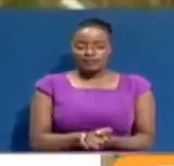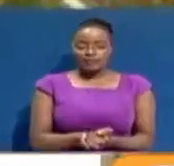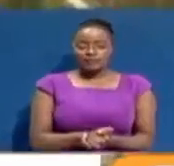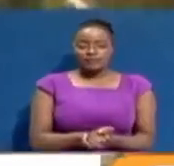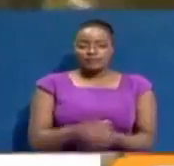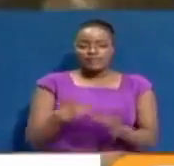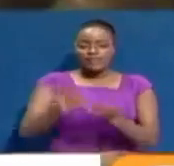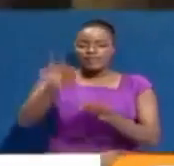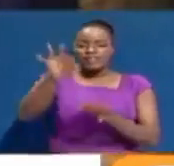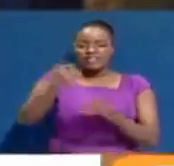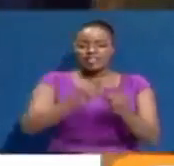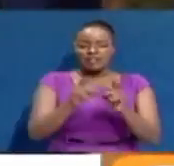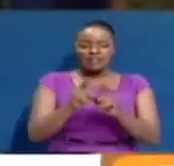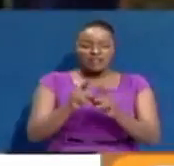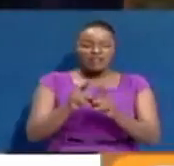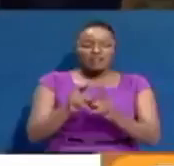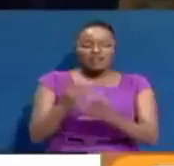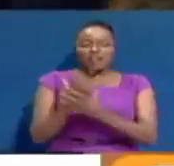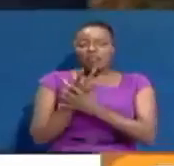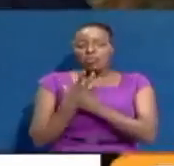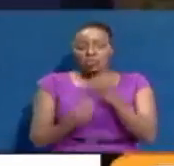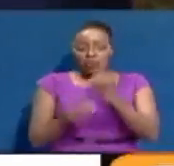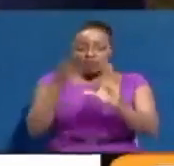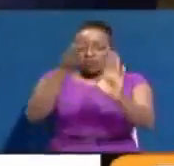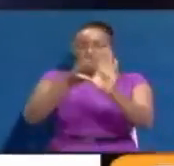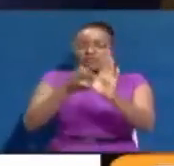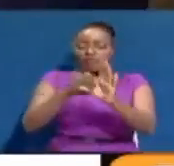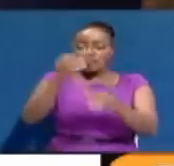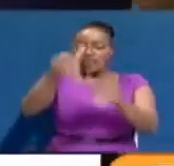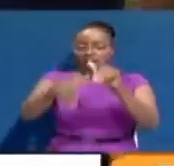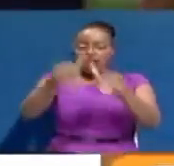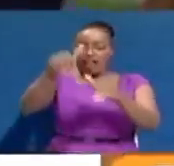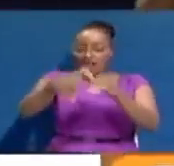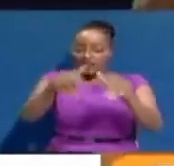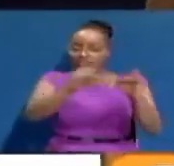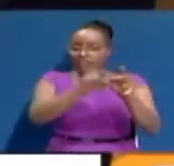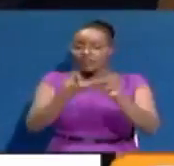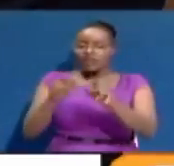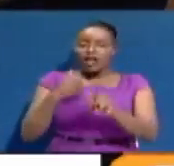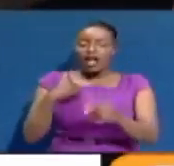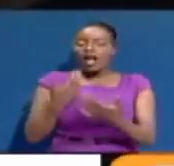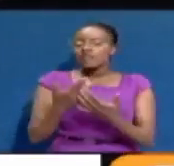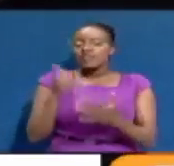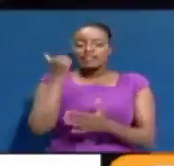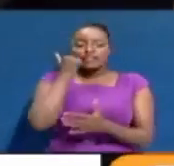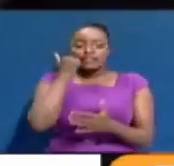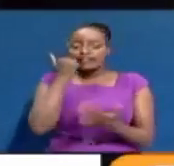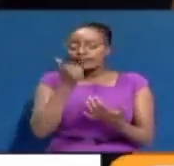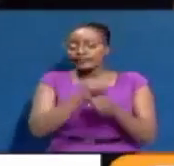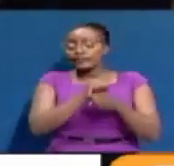The distance did not discourage her from participating in the by-election in the midst of a pandemic.